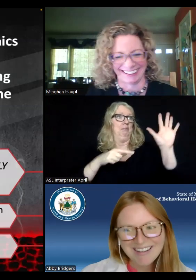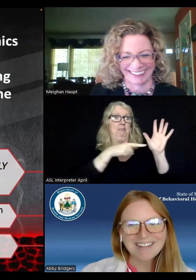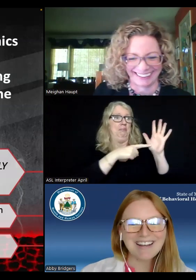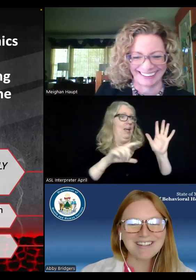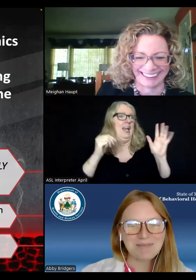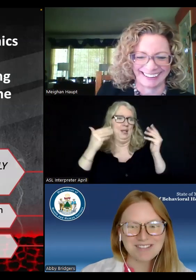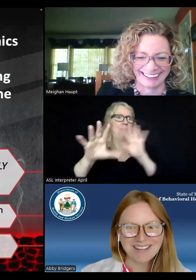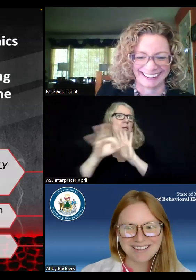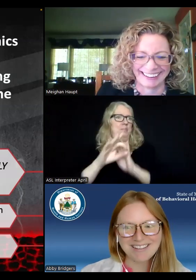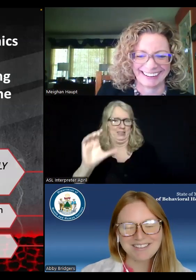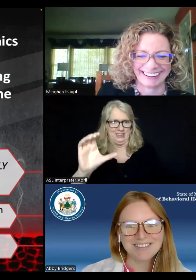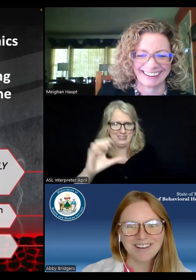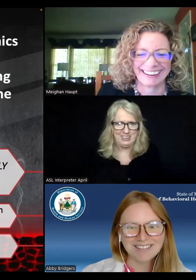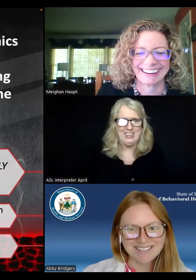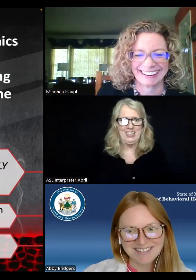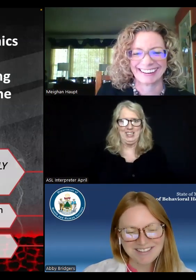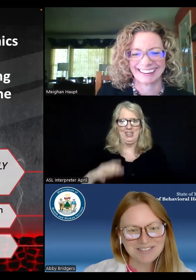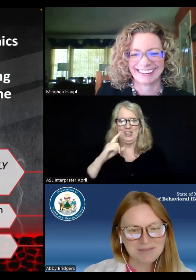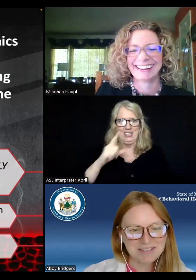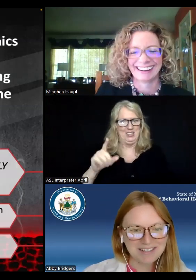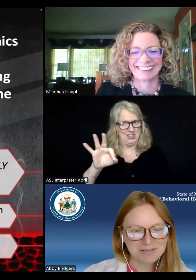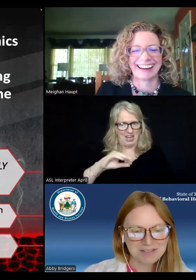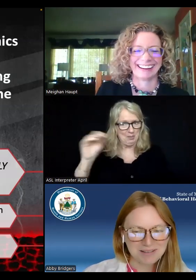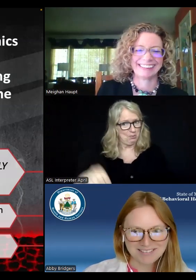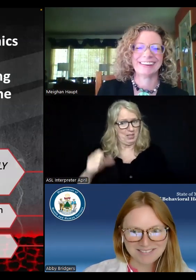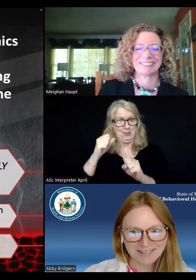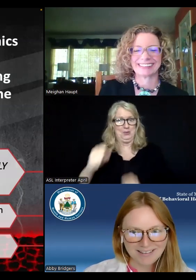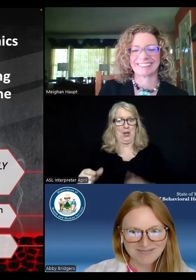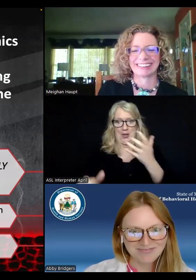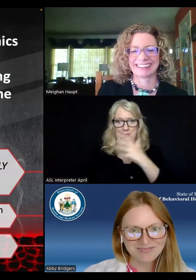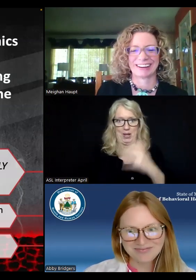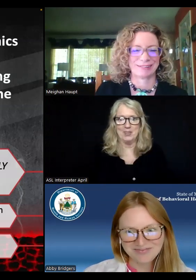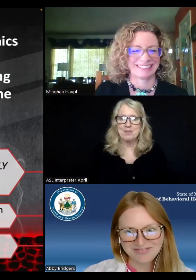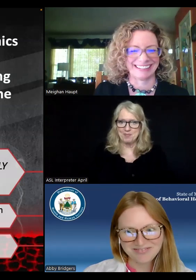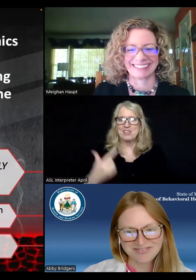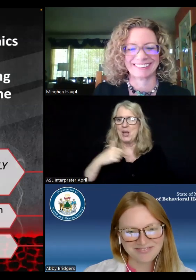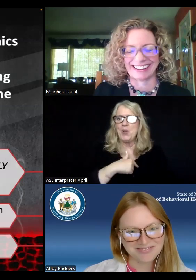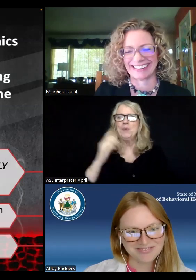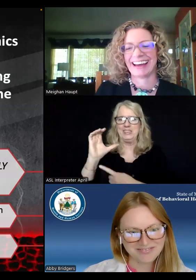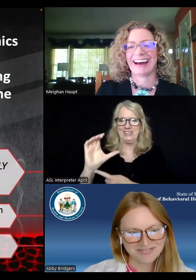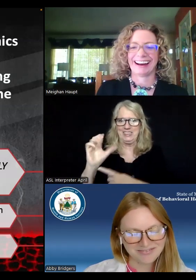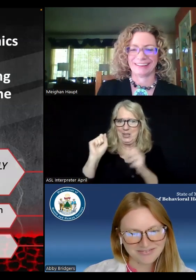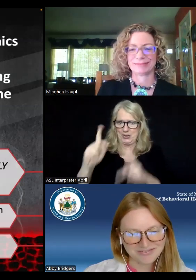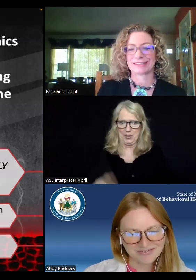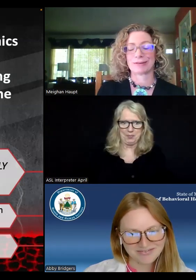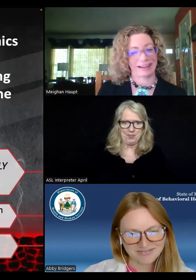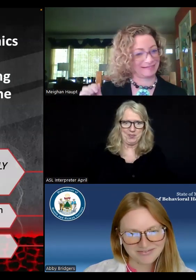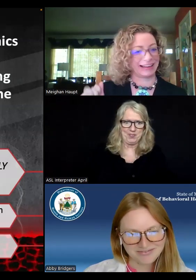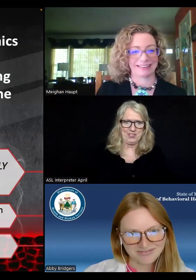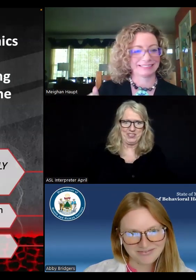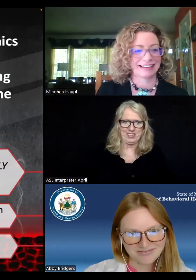C. 90% is solid from the data. Okay, we're gonna go with C. Great.